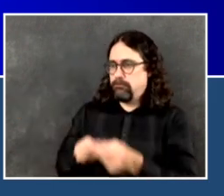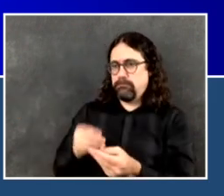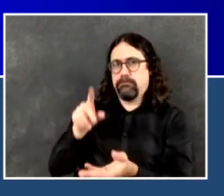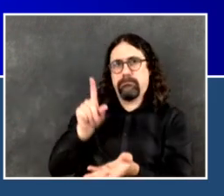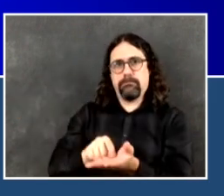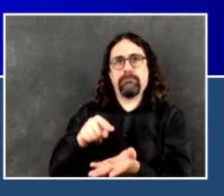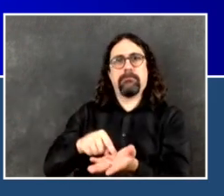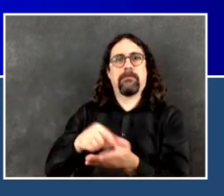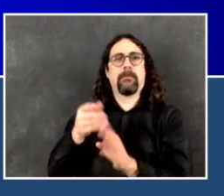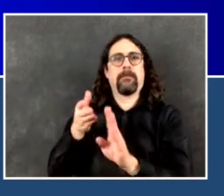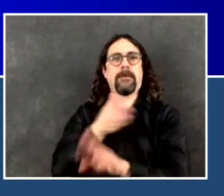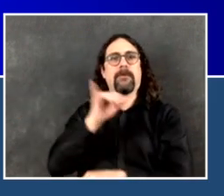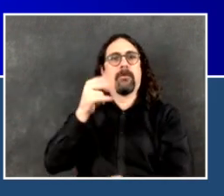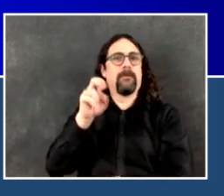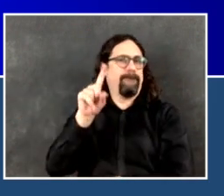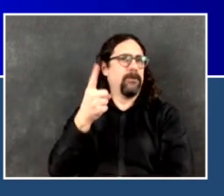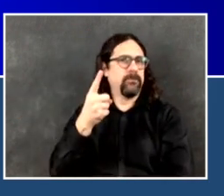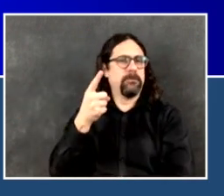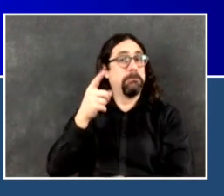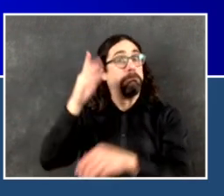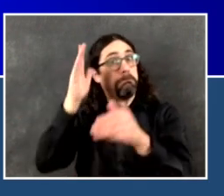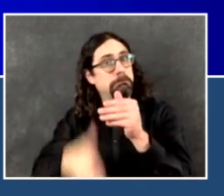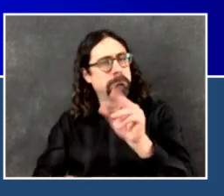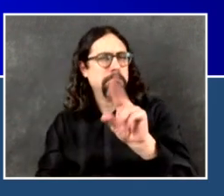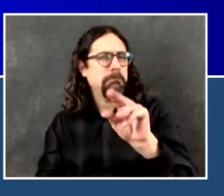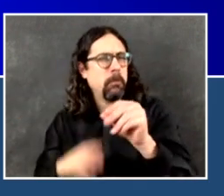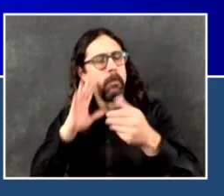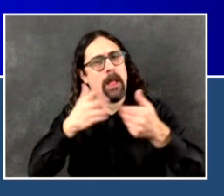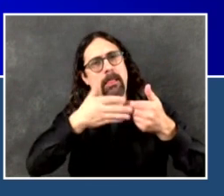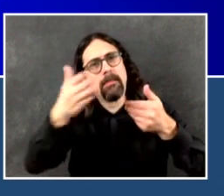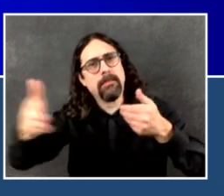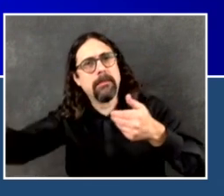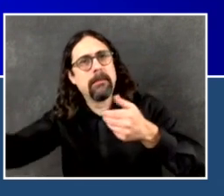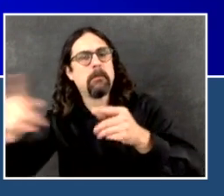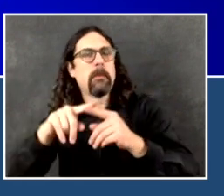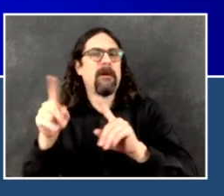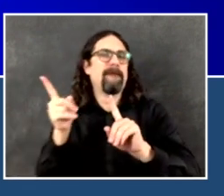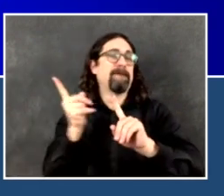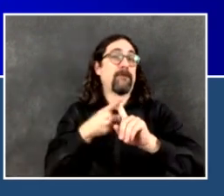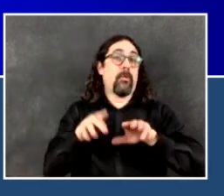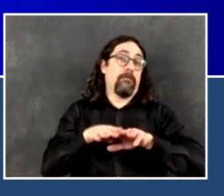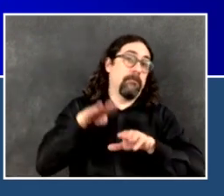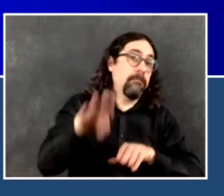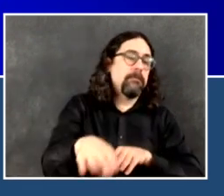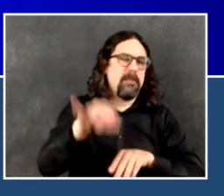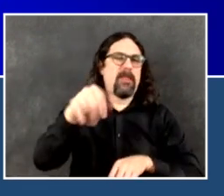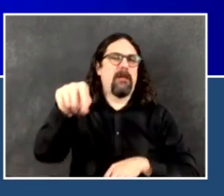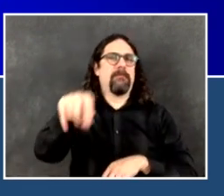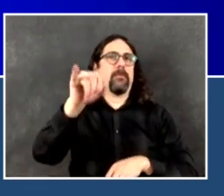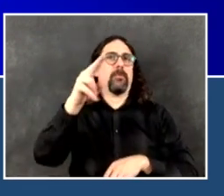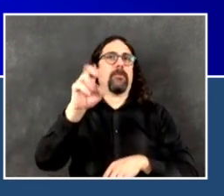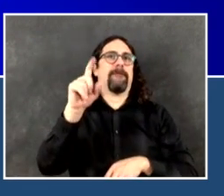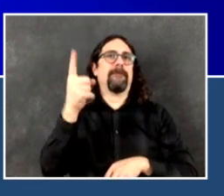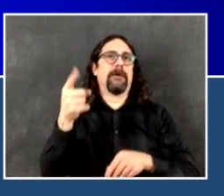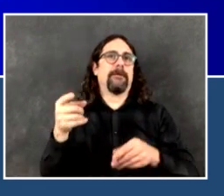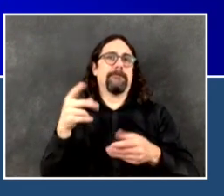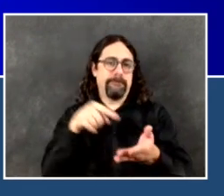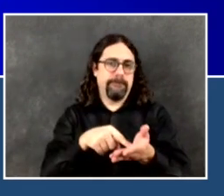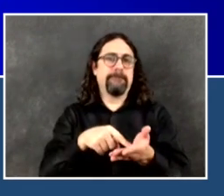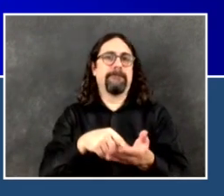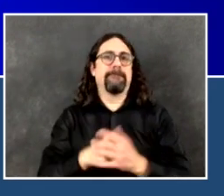we need to look at the bigger changes, and I've talked about what it's going to